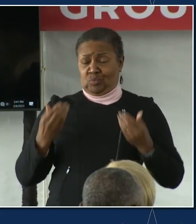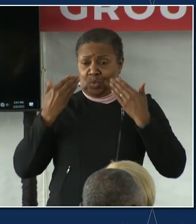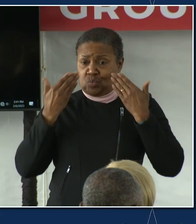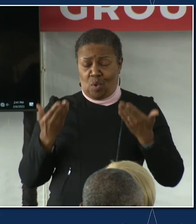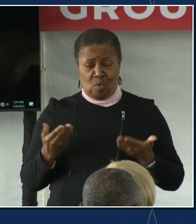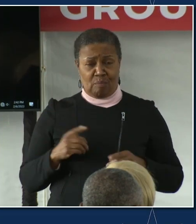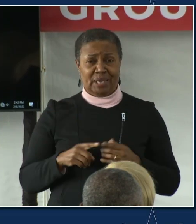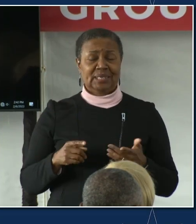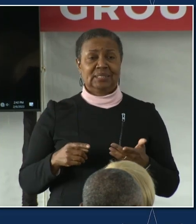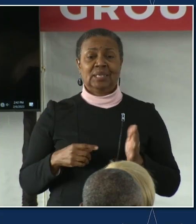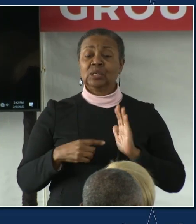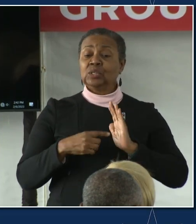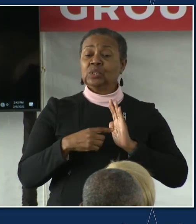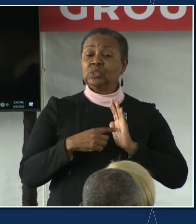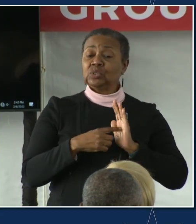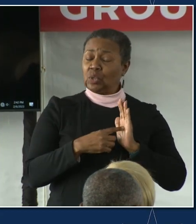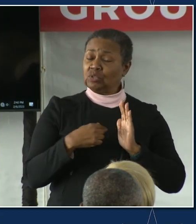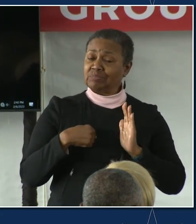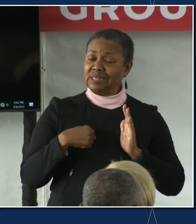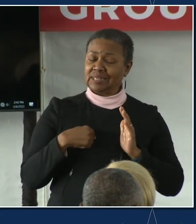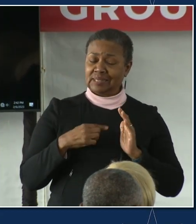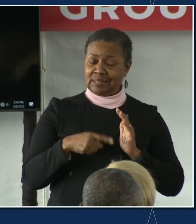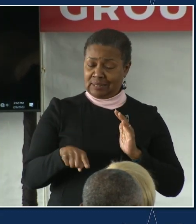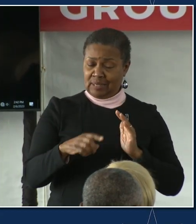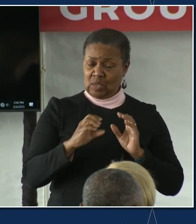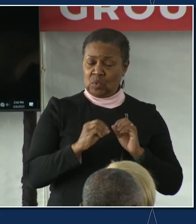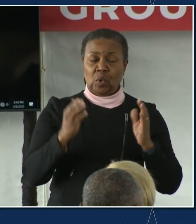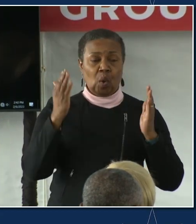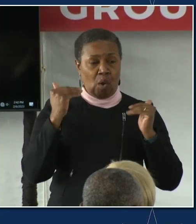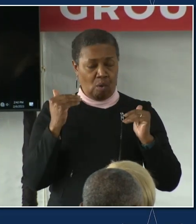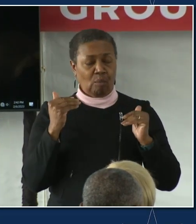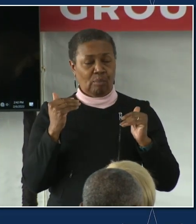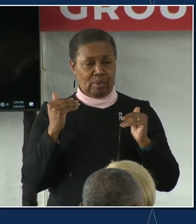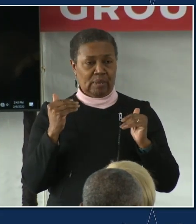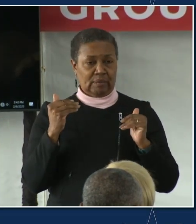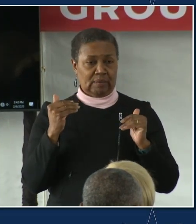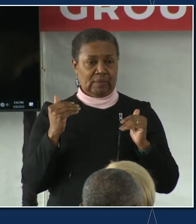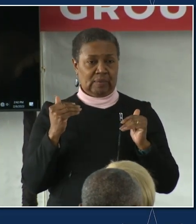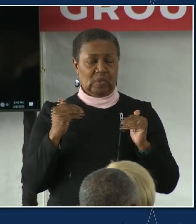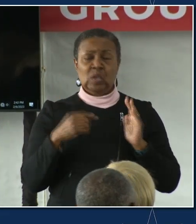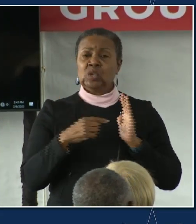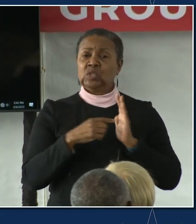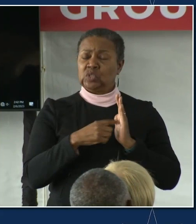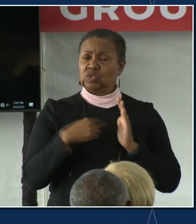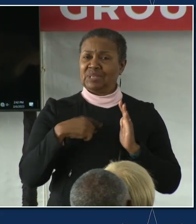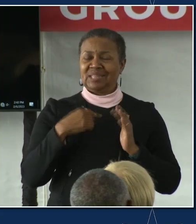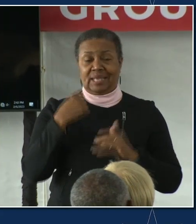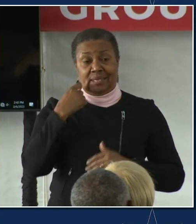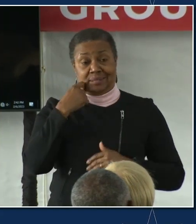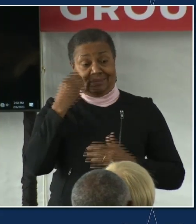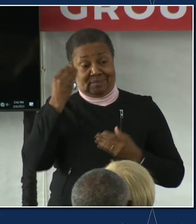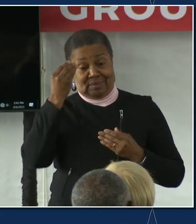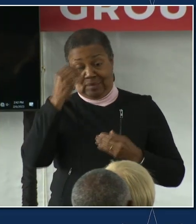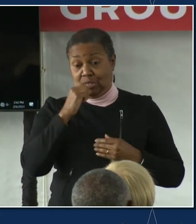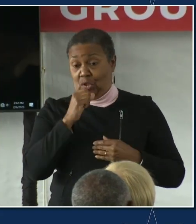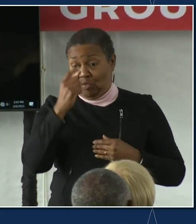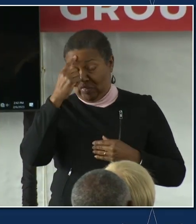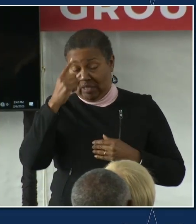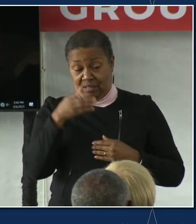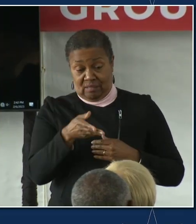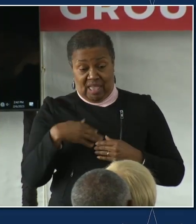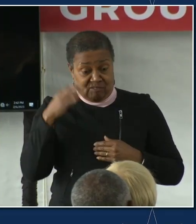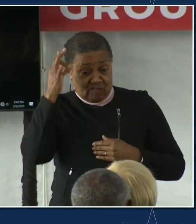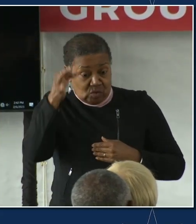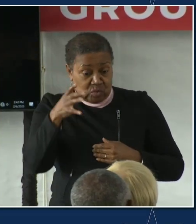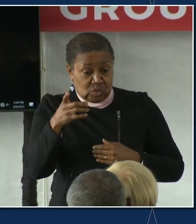it is symbolic to me of a lack of hope. It's symbolic to me of the fact that they just don't think there's a future